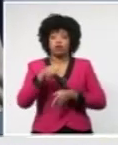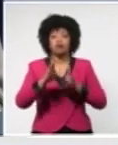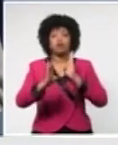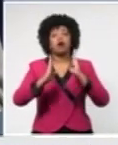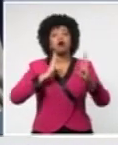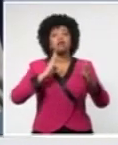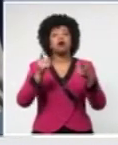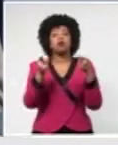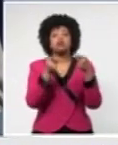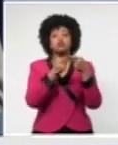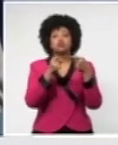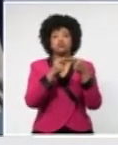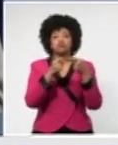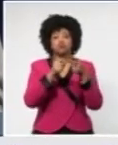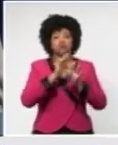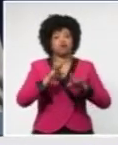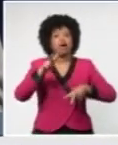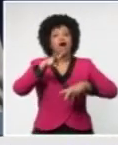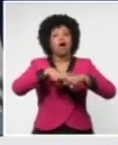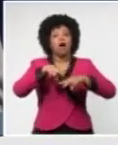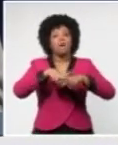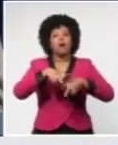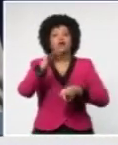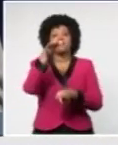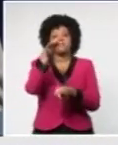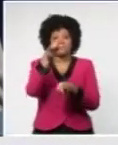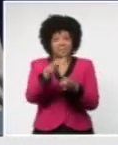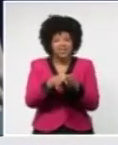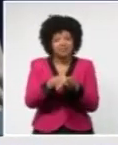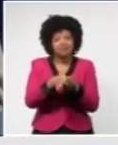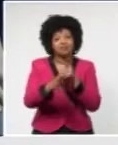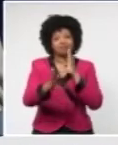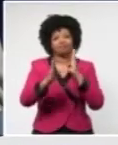rest of the provinces of the country.